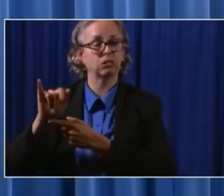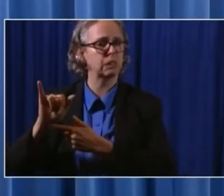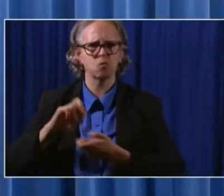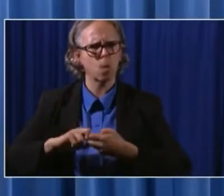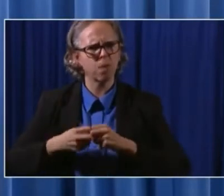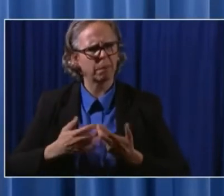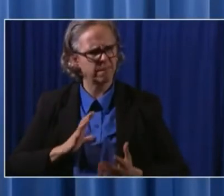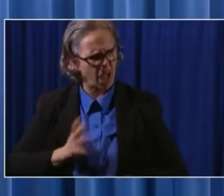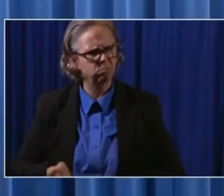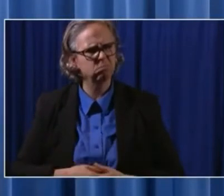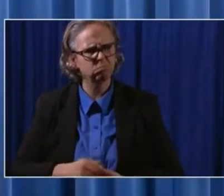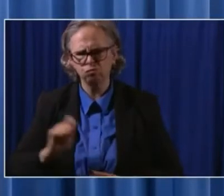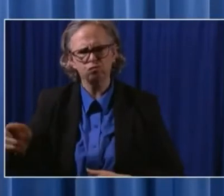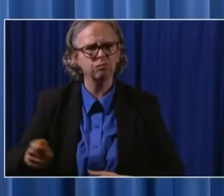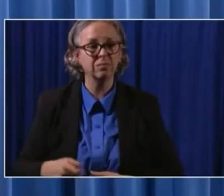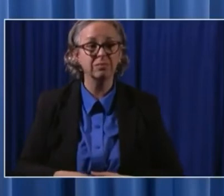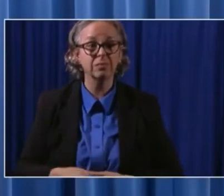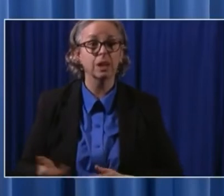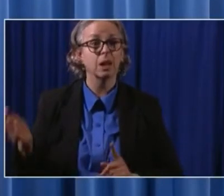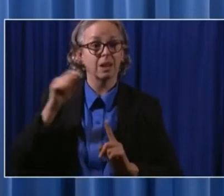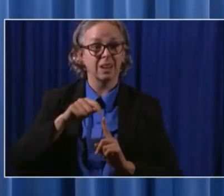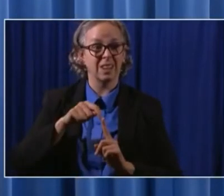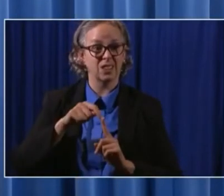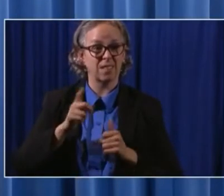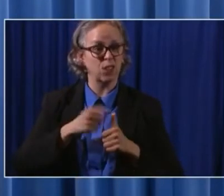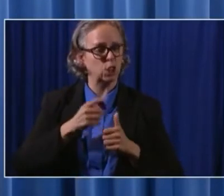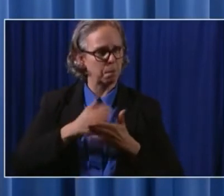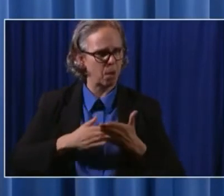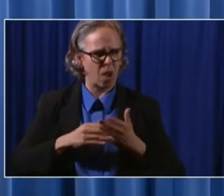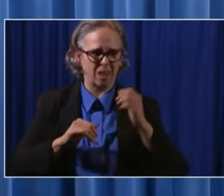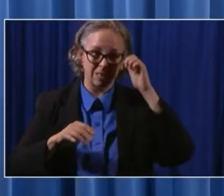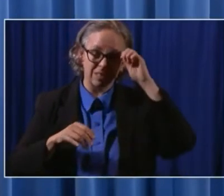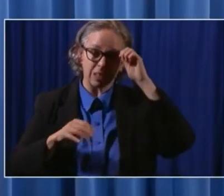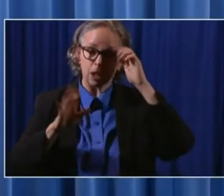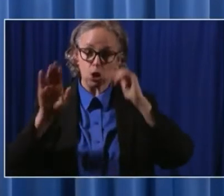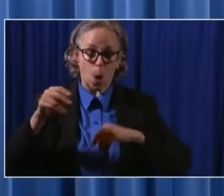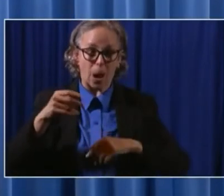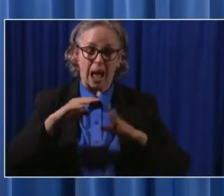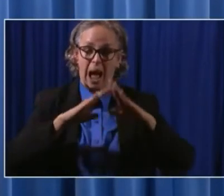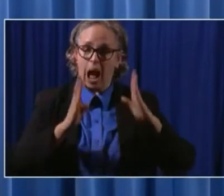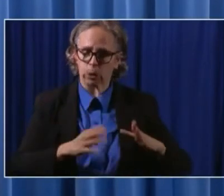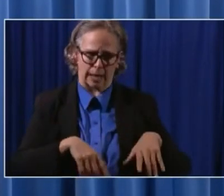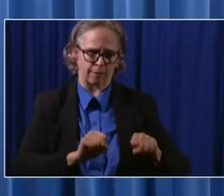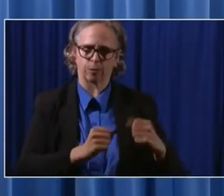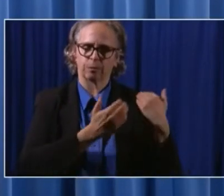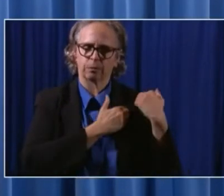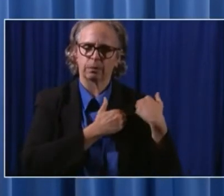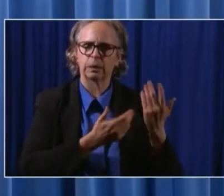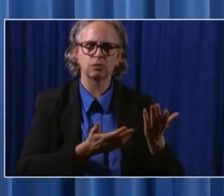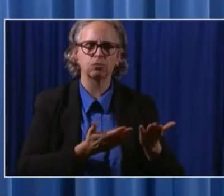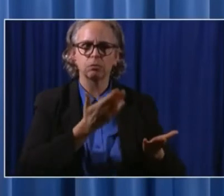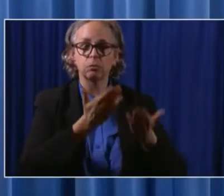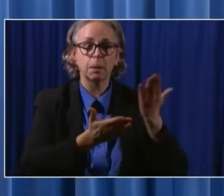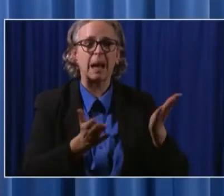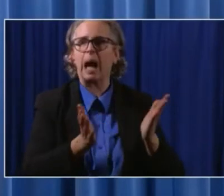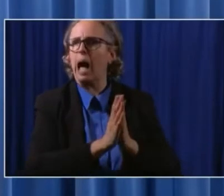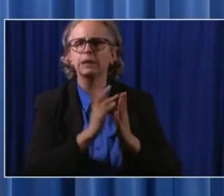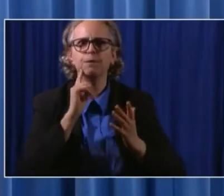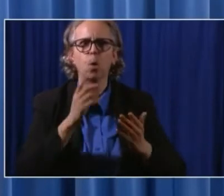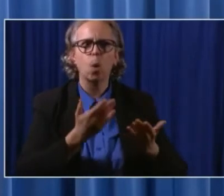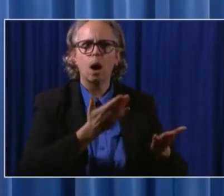first part of your question, look, the House can bring this matter back up. The Senate can bring this matter back up.